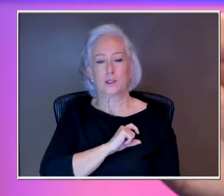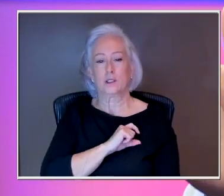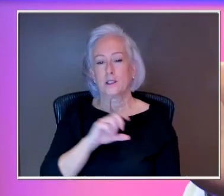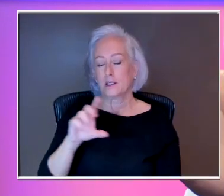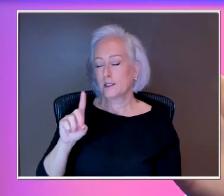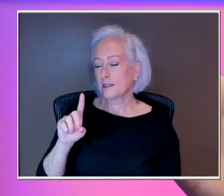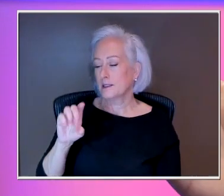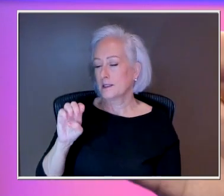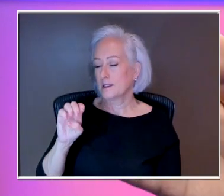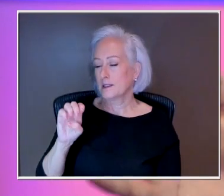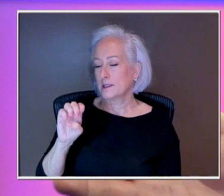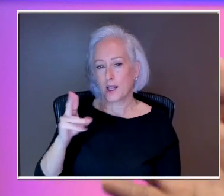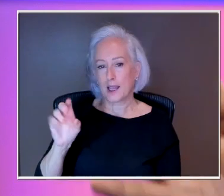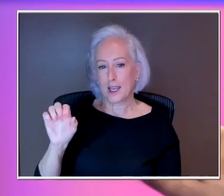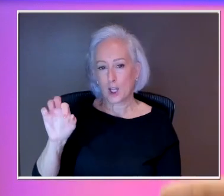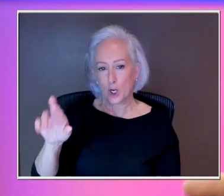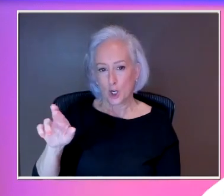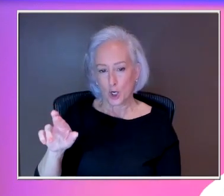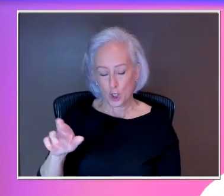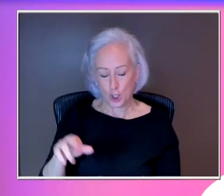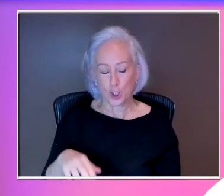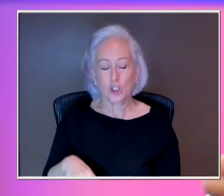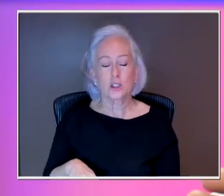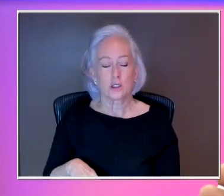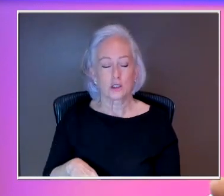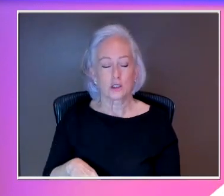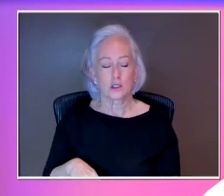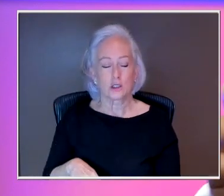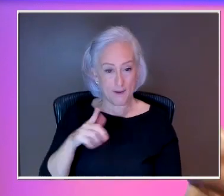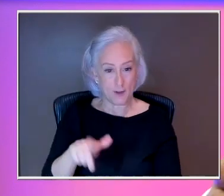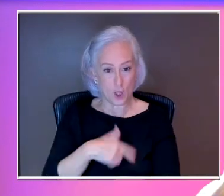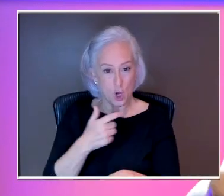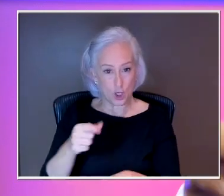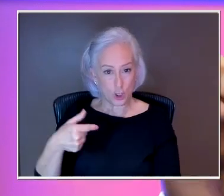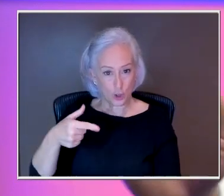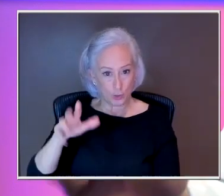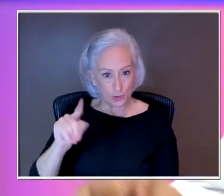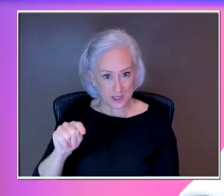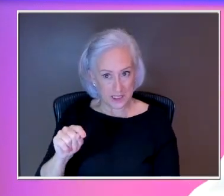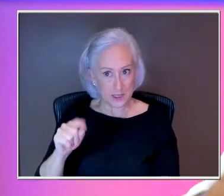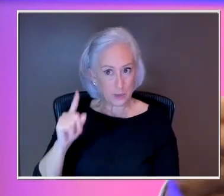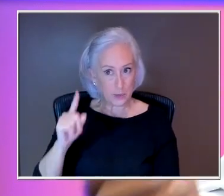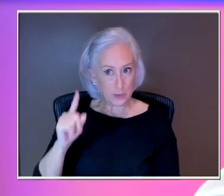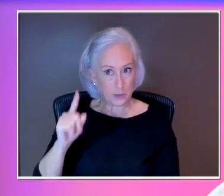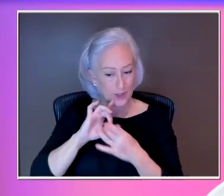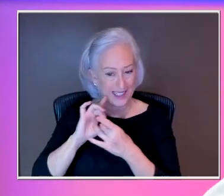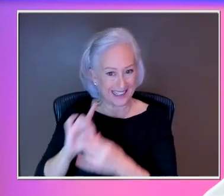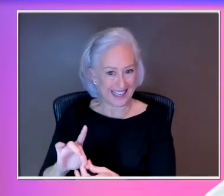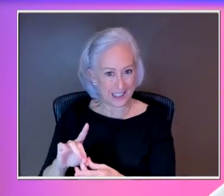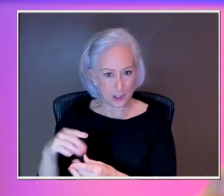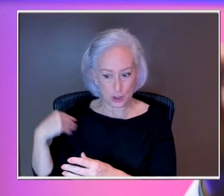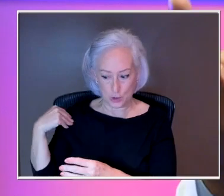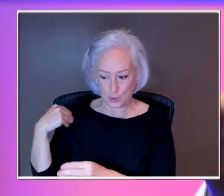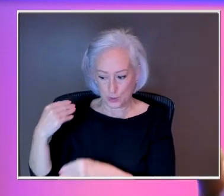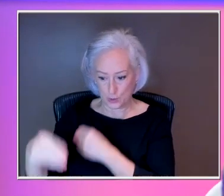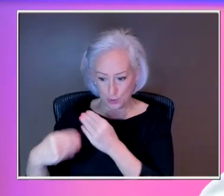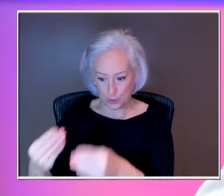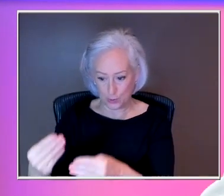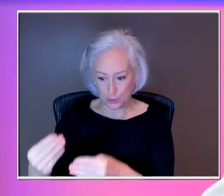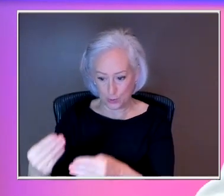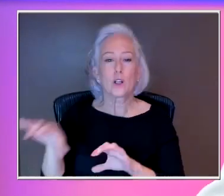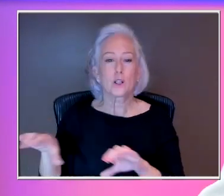long QT and we suspect it's hereditary, typically you will undergo genetic testing, and there are